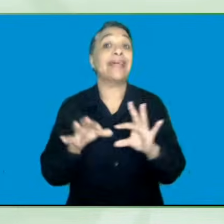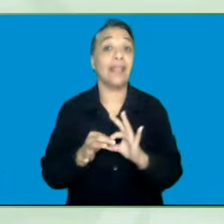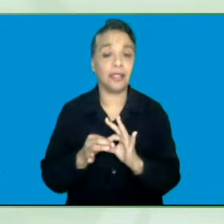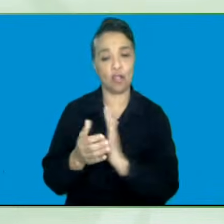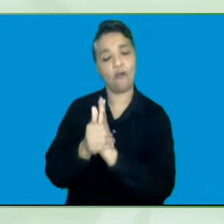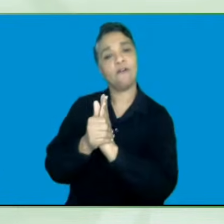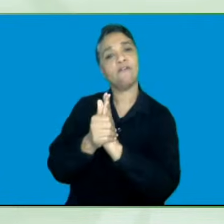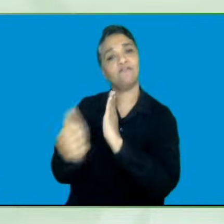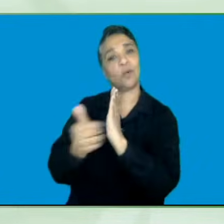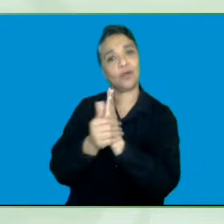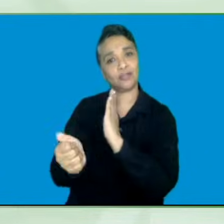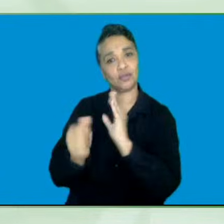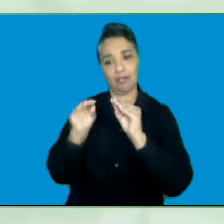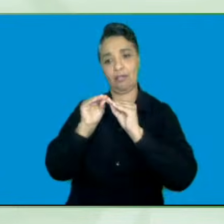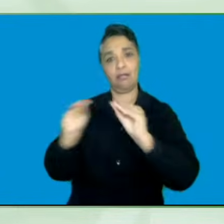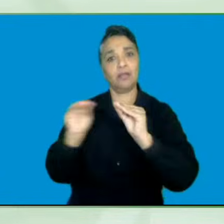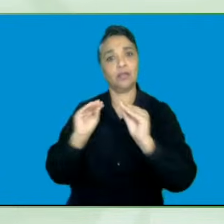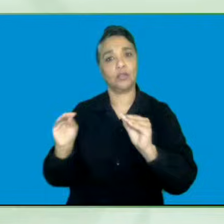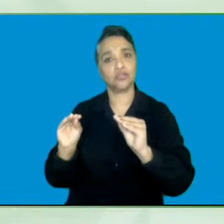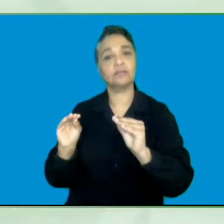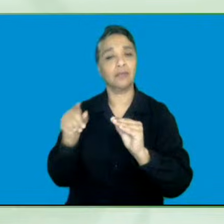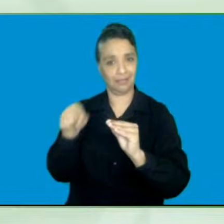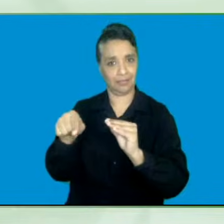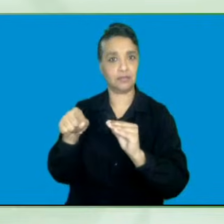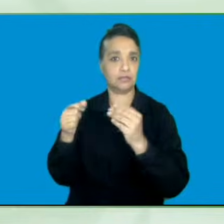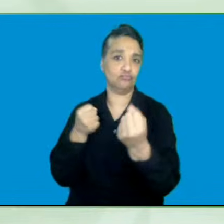education and training. And